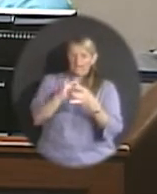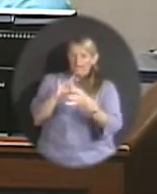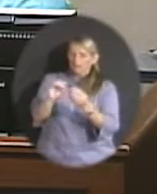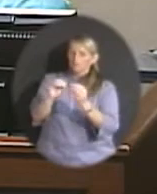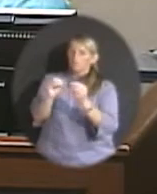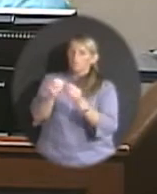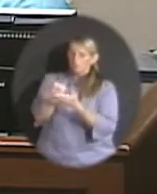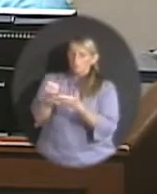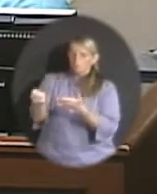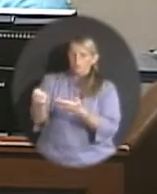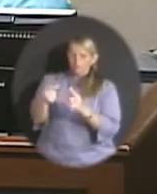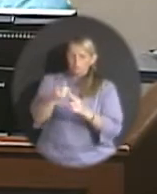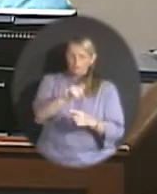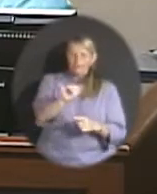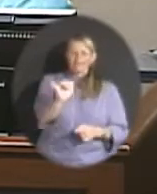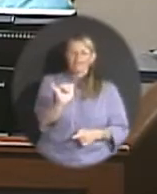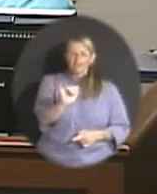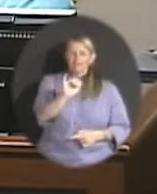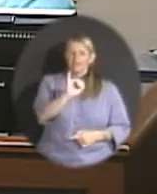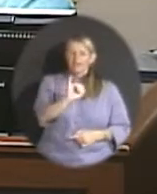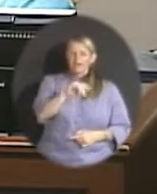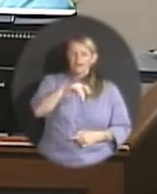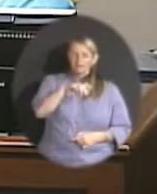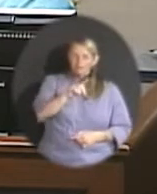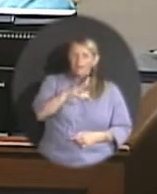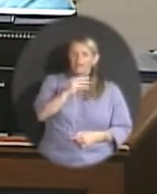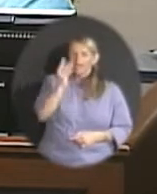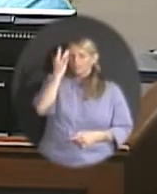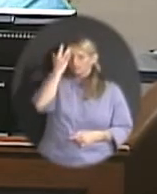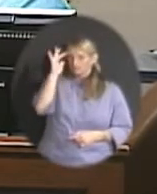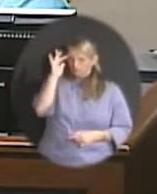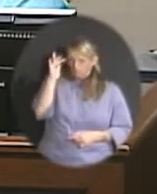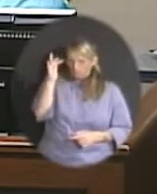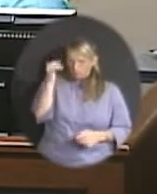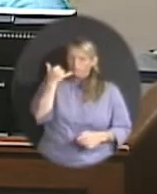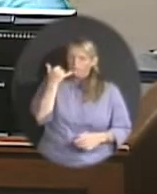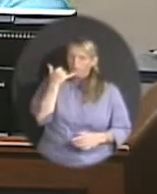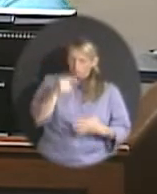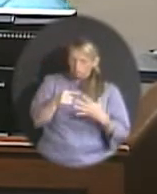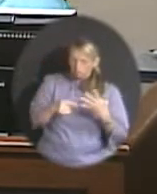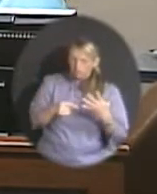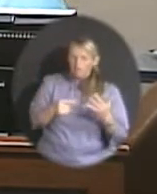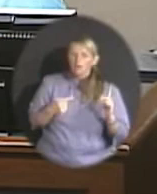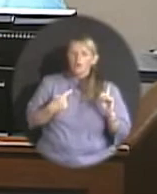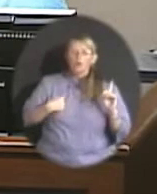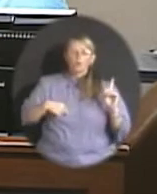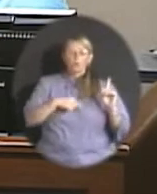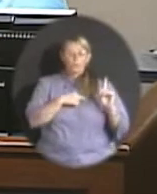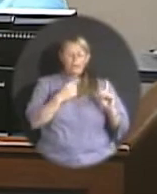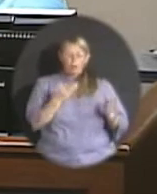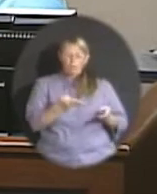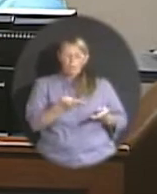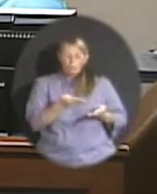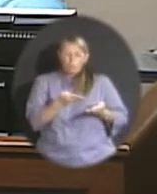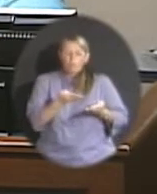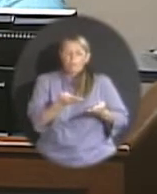and smartphones. Absolutely. We are preparing for a bring your own